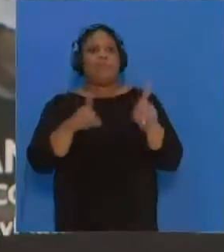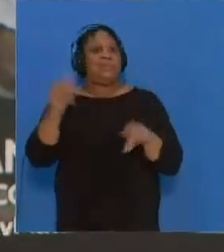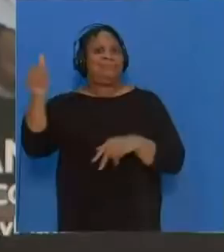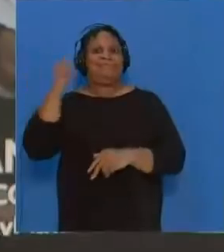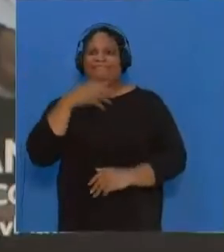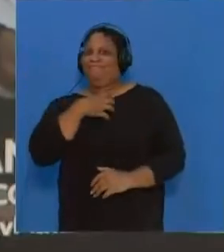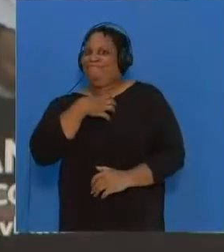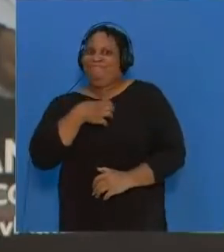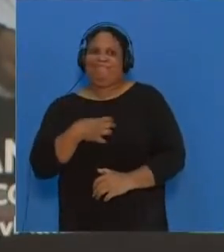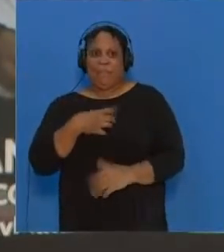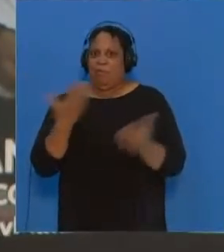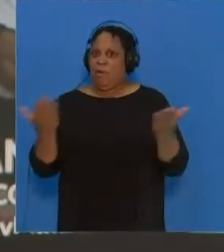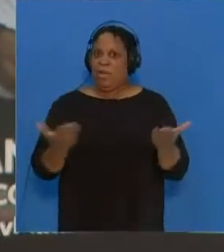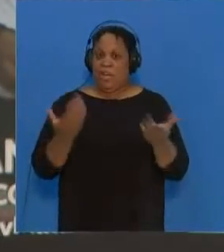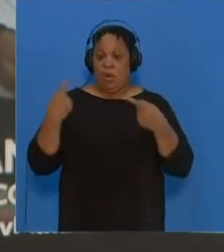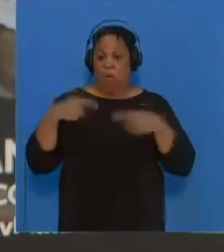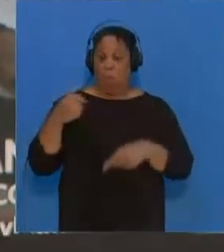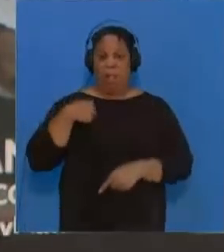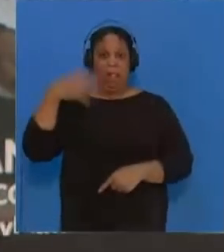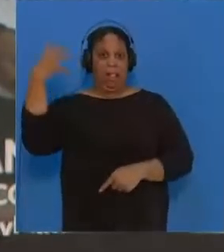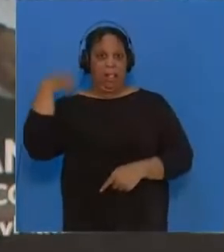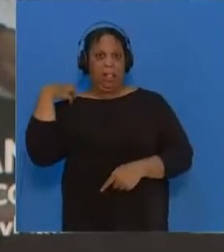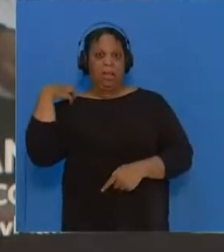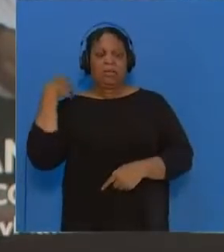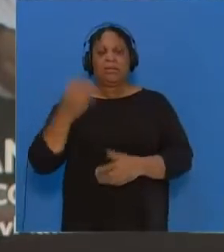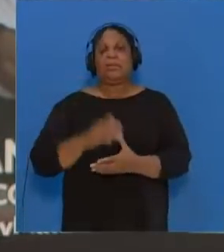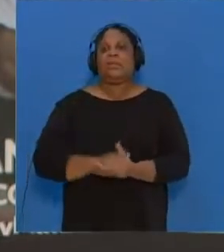hungry in this country while I lead it.